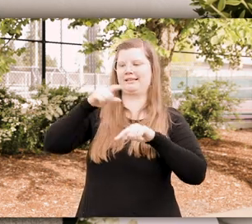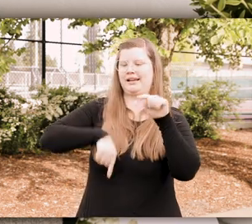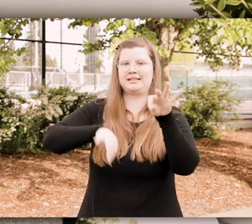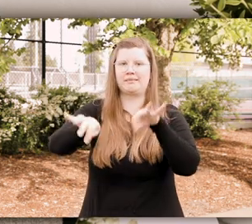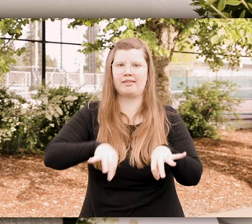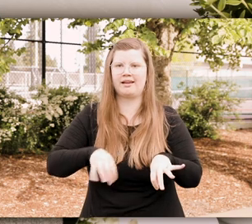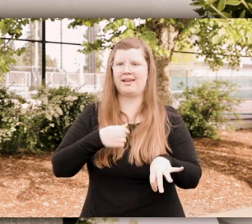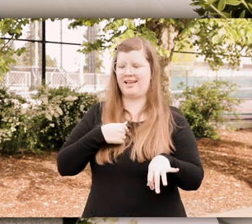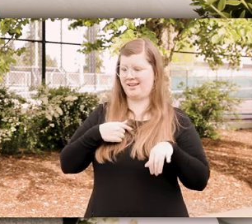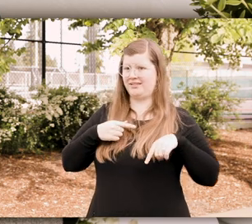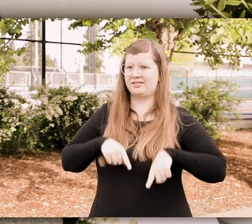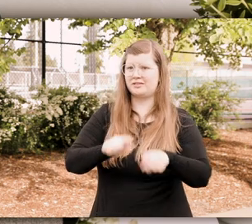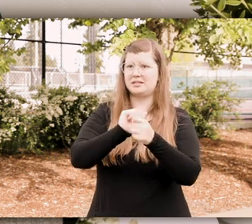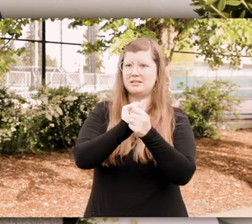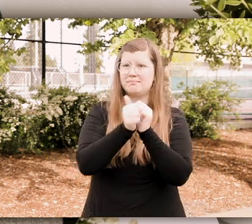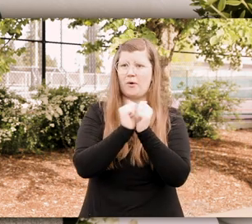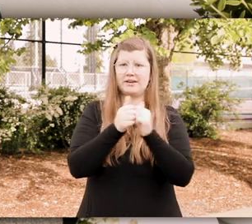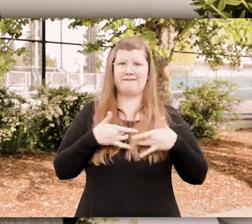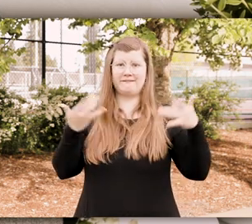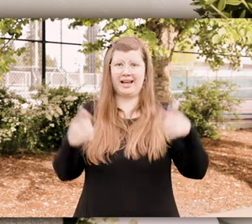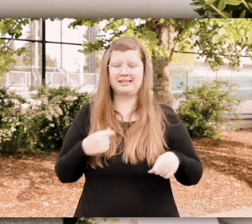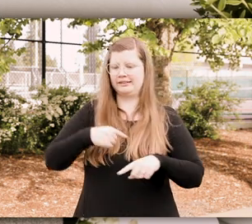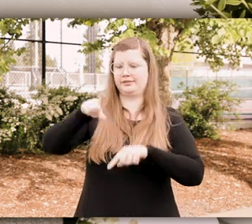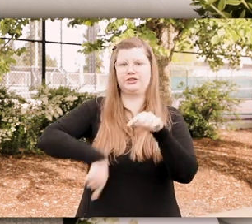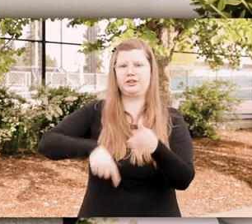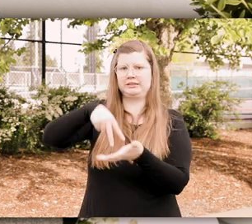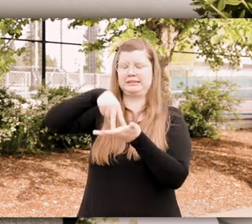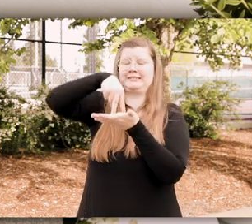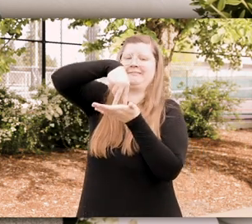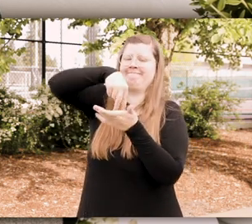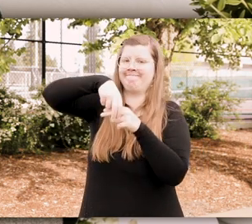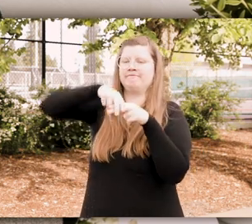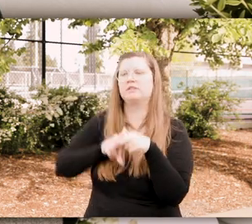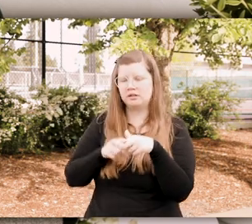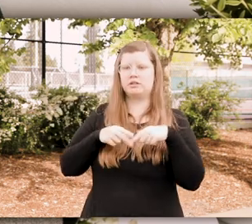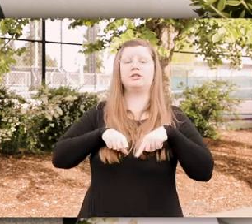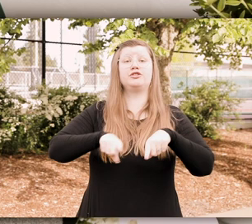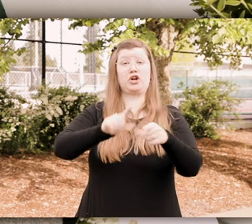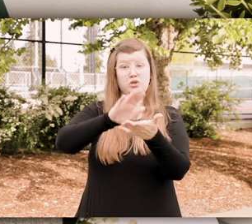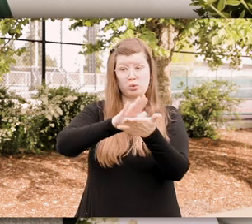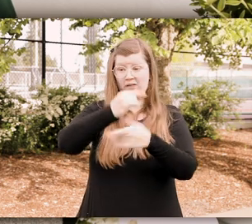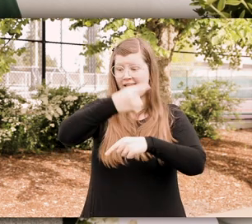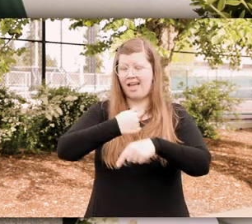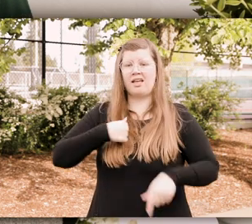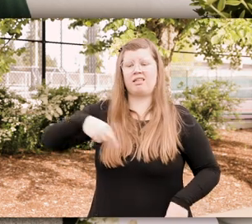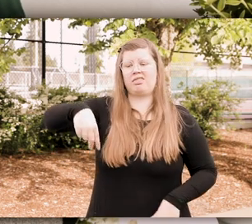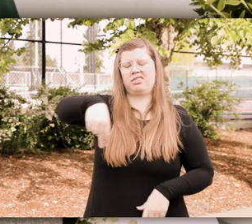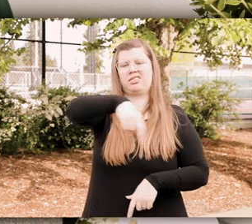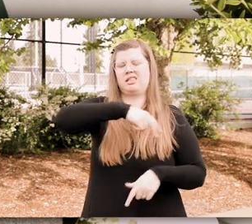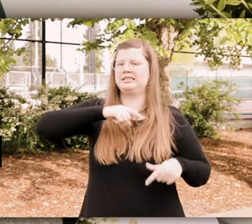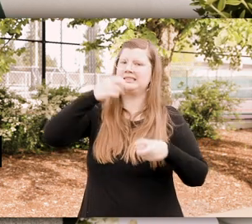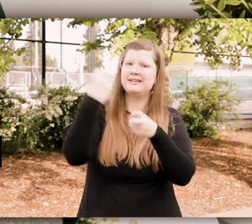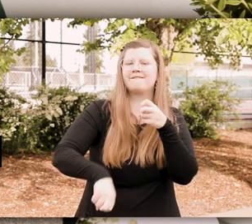struggled to stay on my feet cheering at sporting events. And getting through a school day became a physical challenge. Early on, I started processing